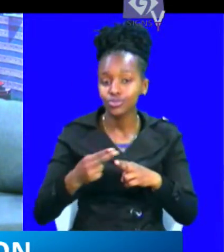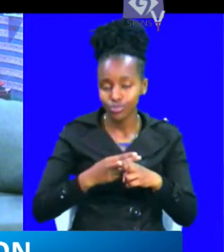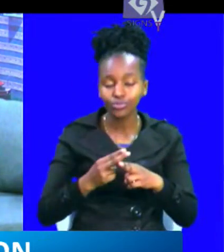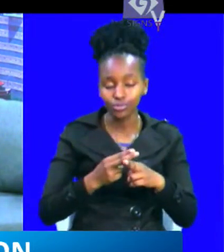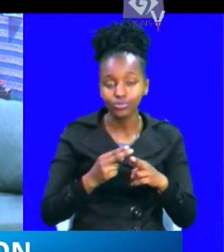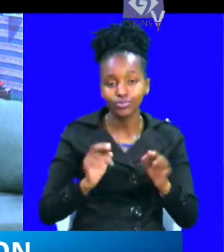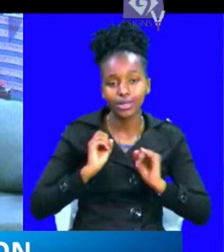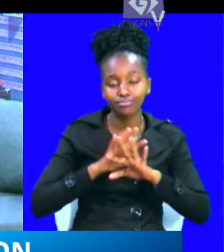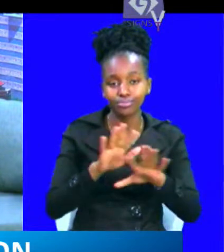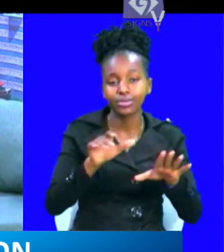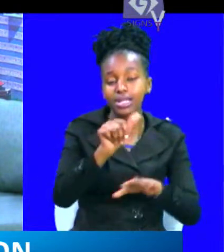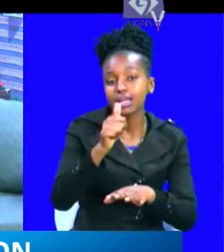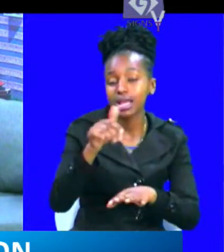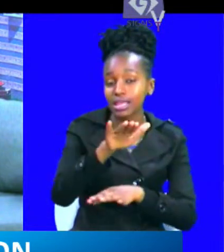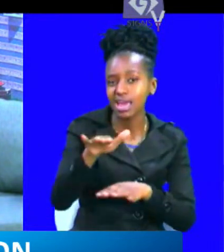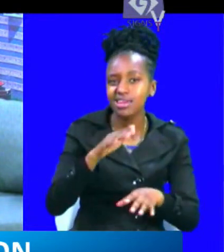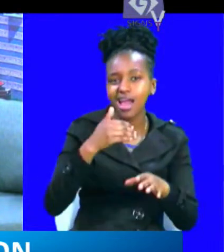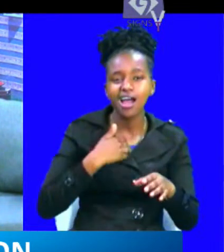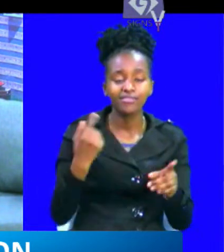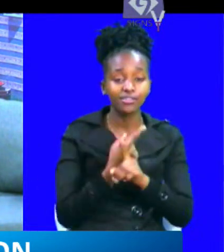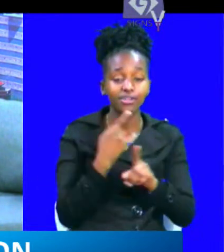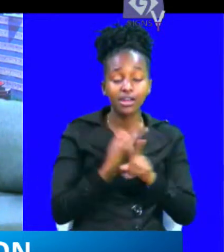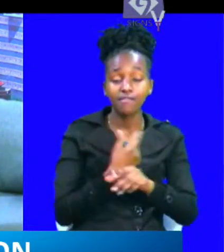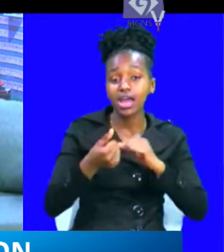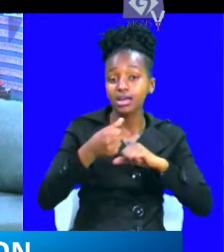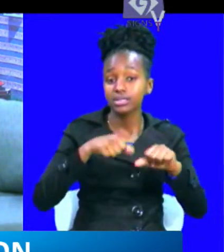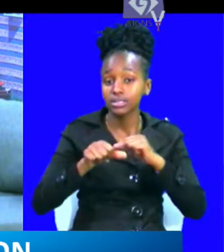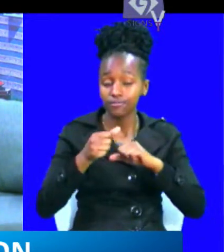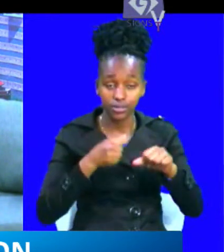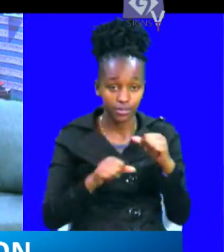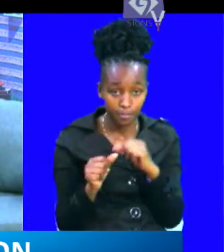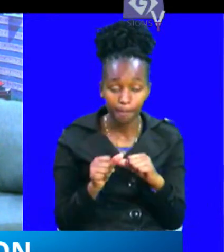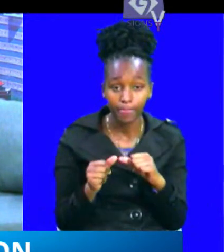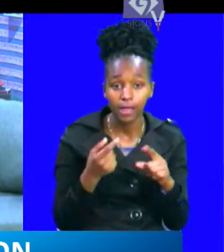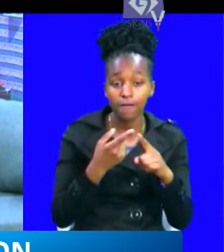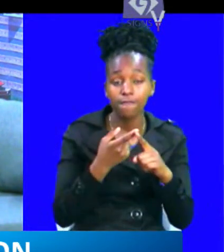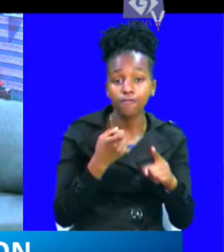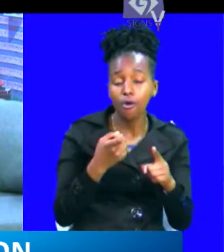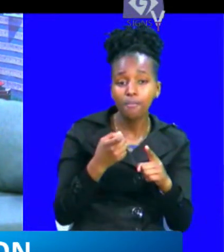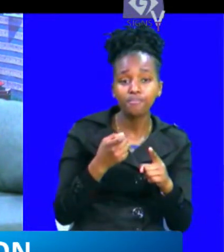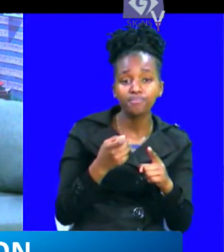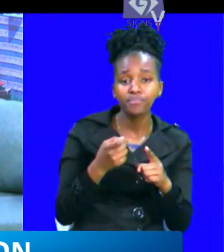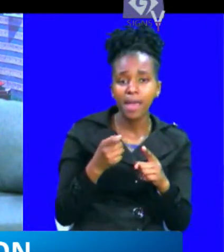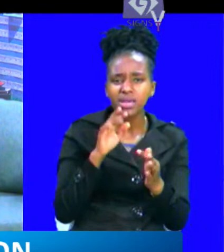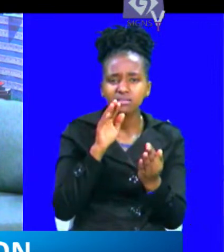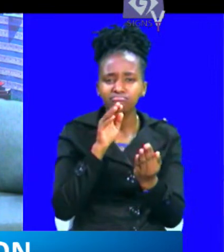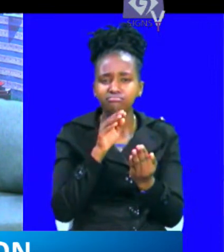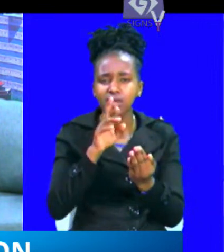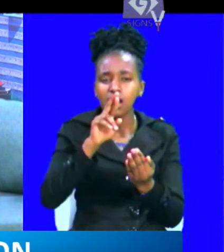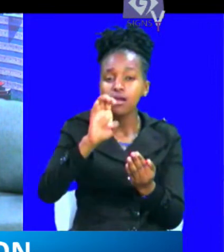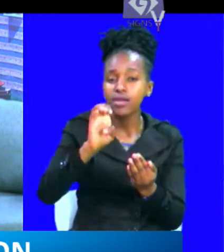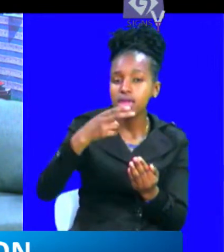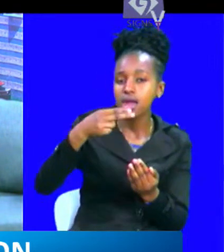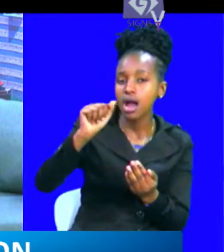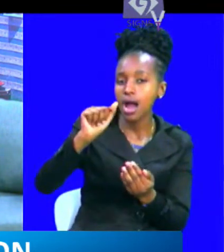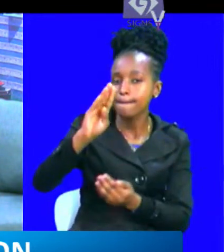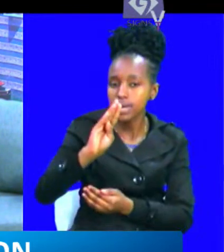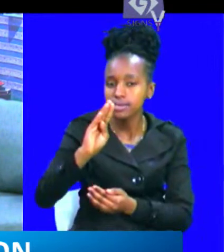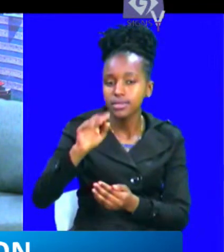there. We've done a bit of activities with a rehabilitation center in Nairobi. Yes.